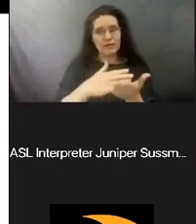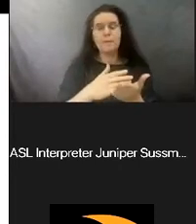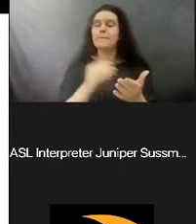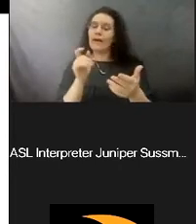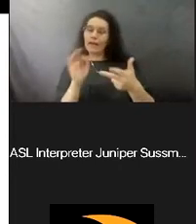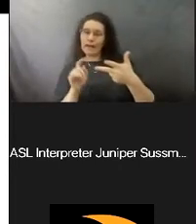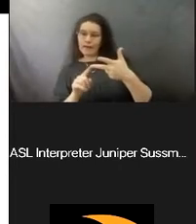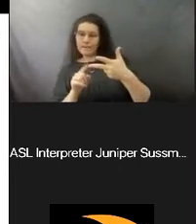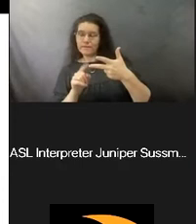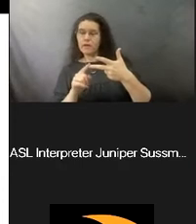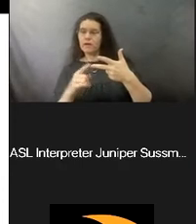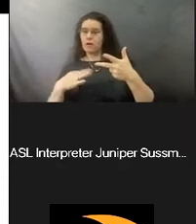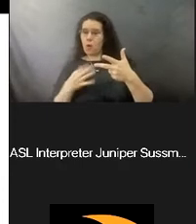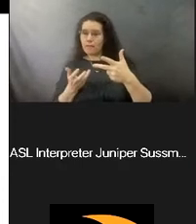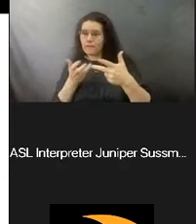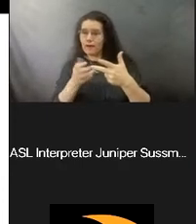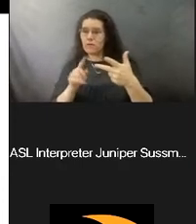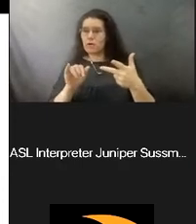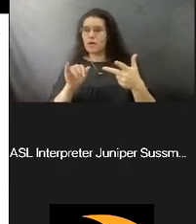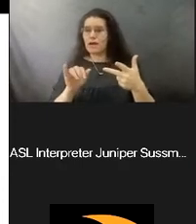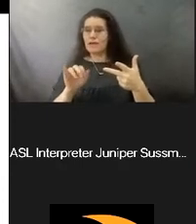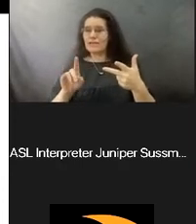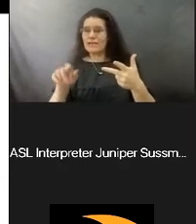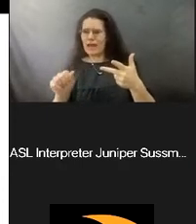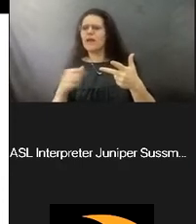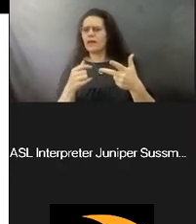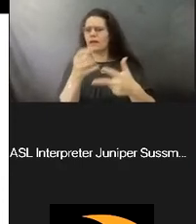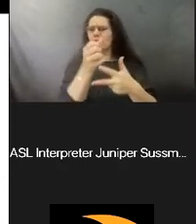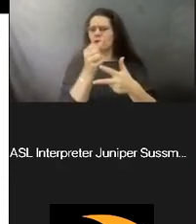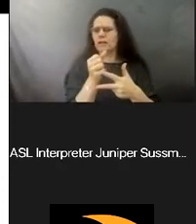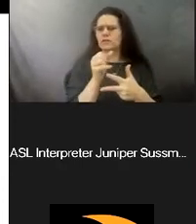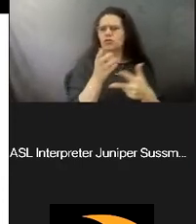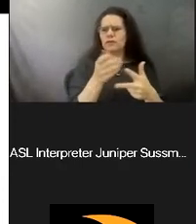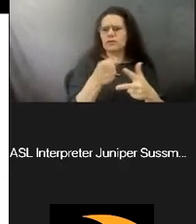eligible to be covered and receive services under Section 504.